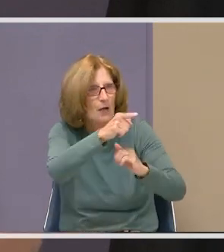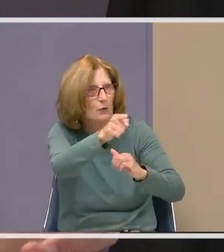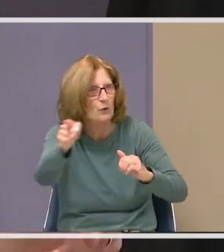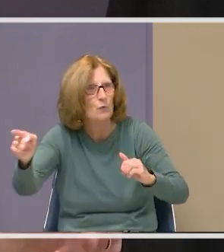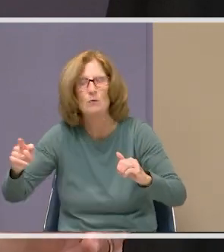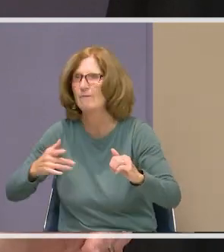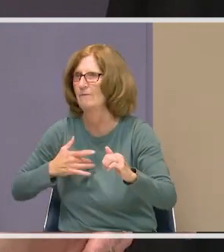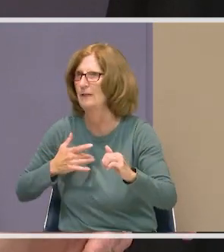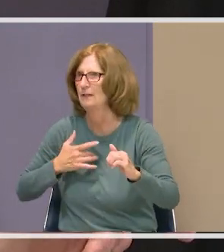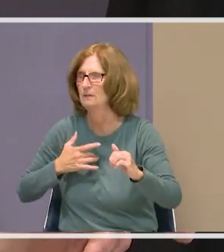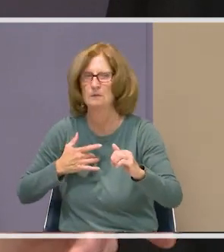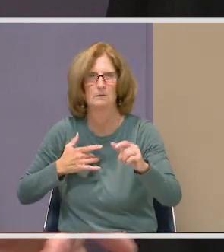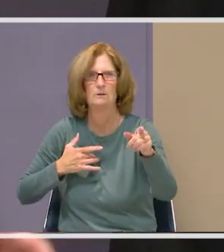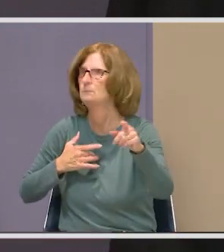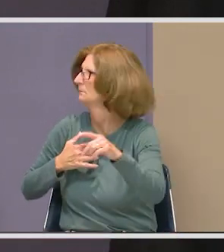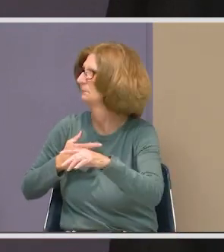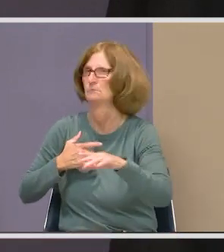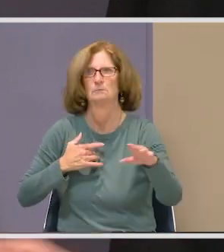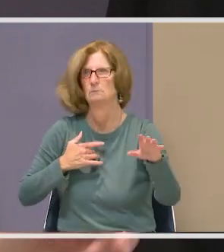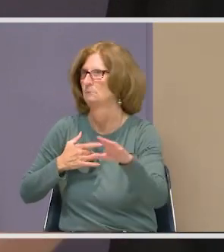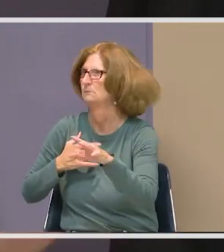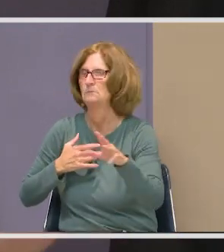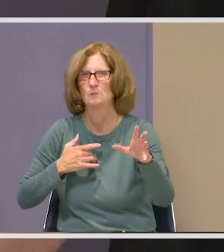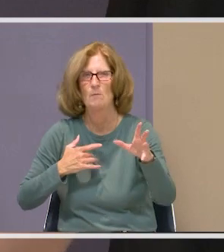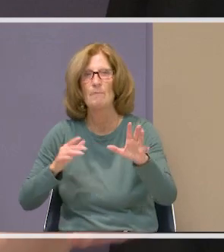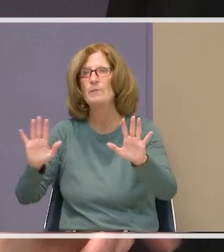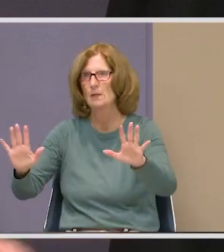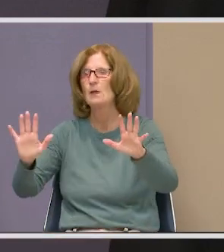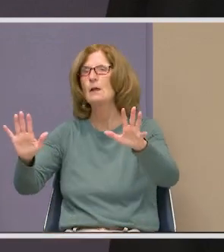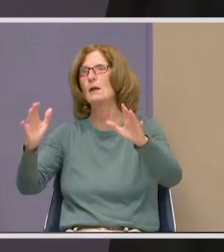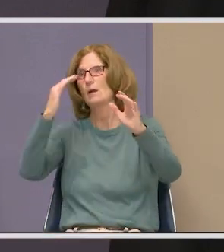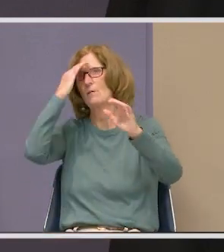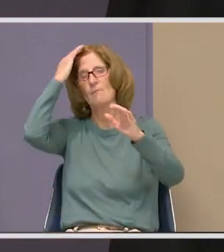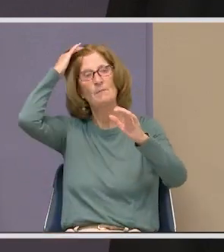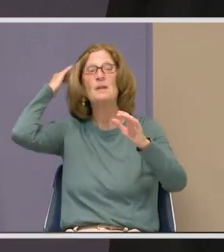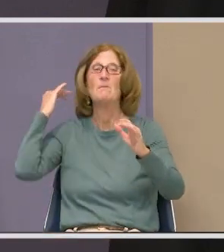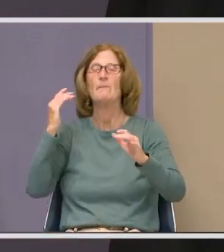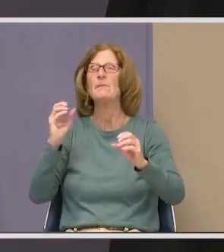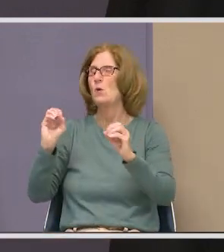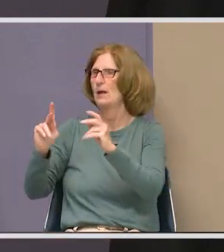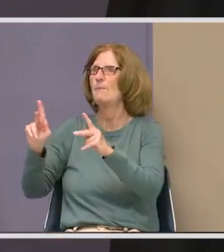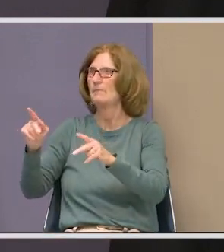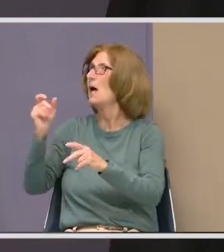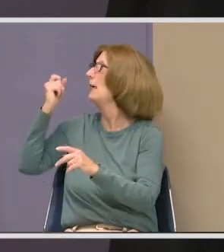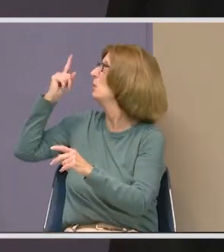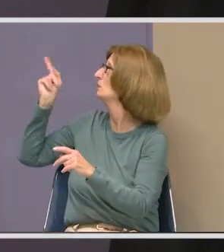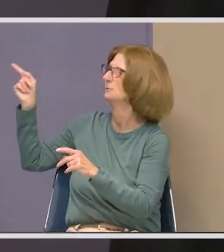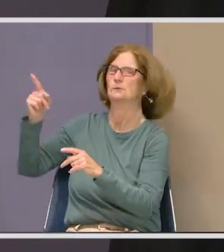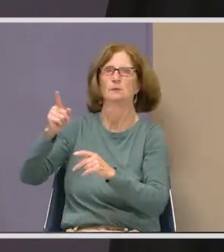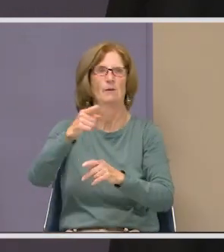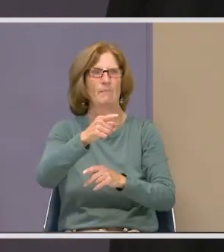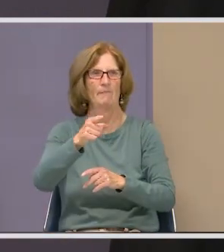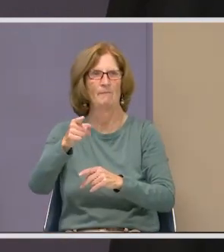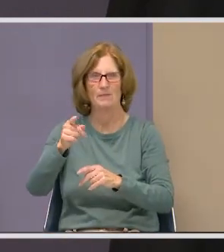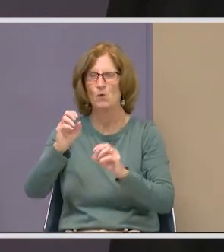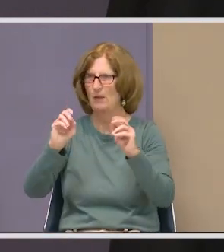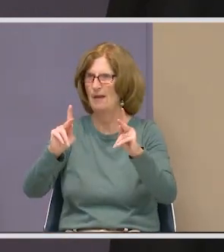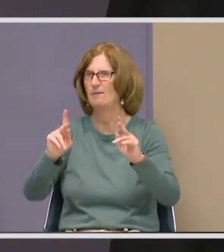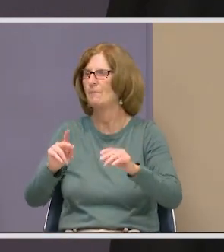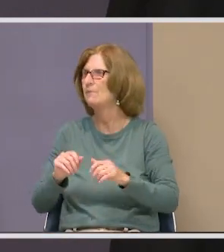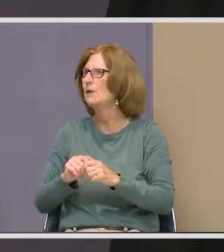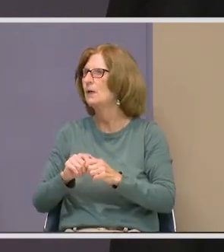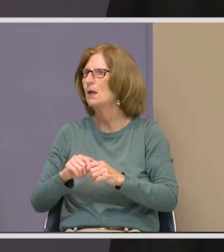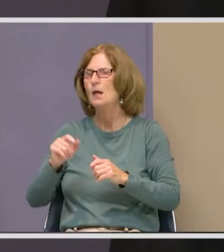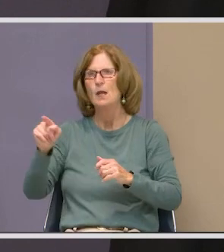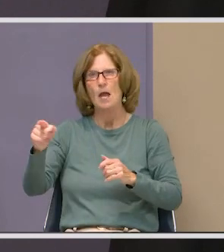I see a head shake right there. Another diagram. Y'all are good.